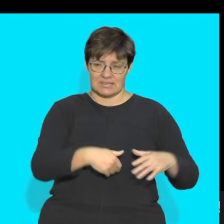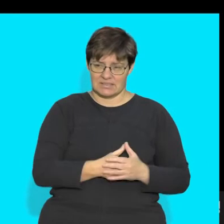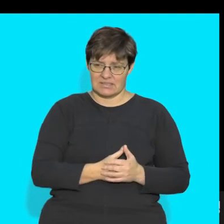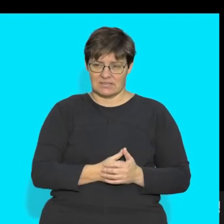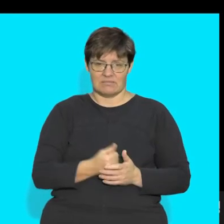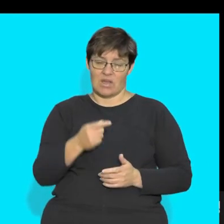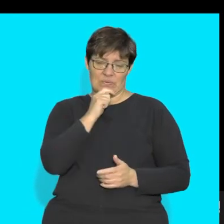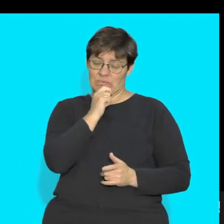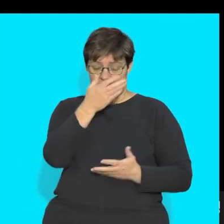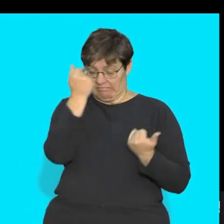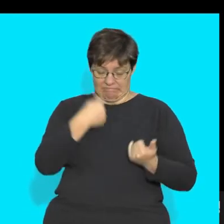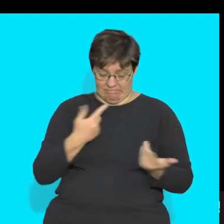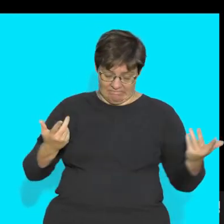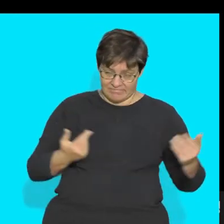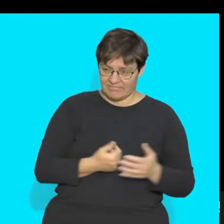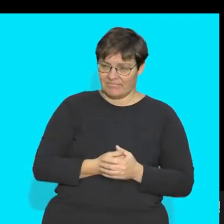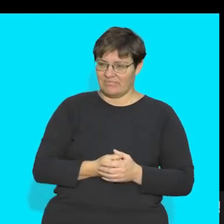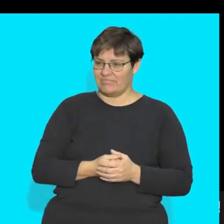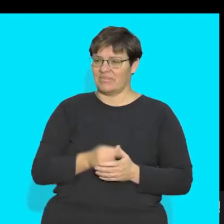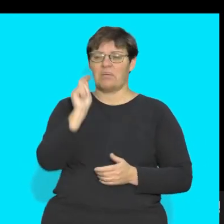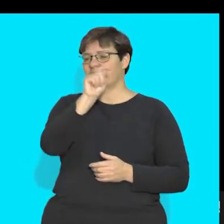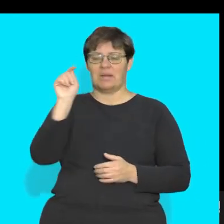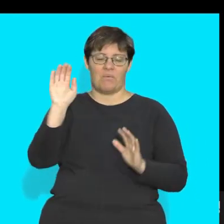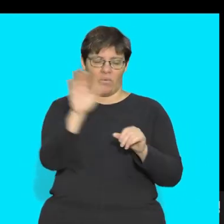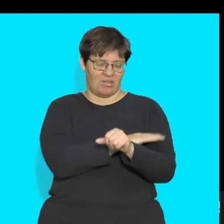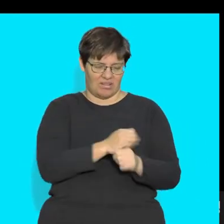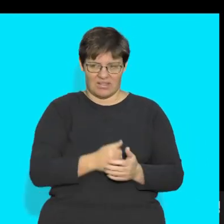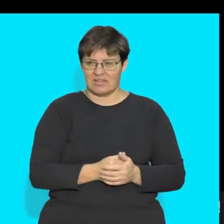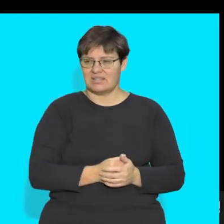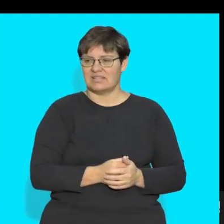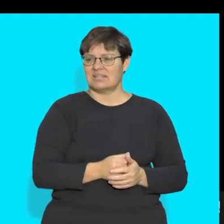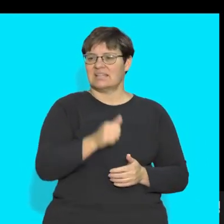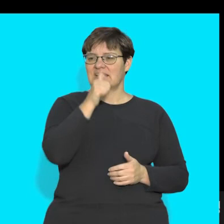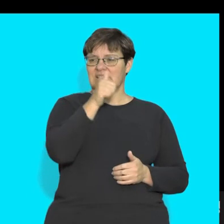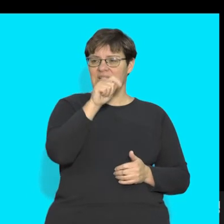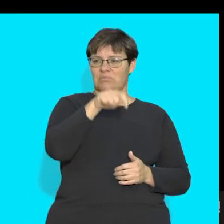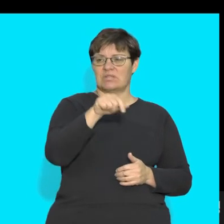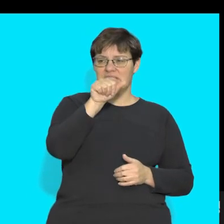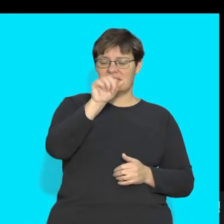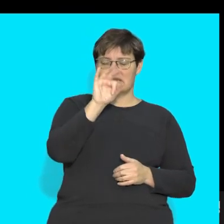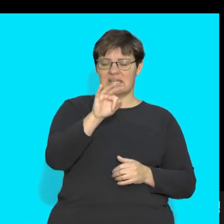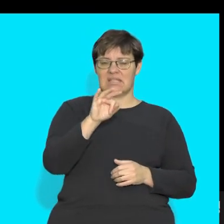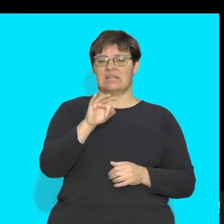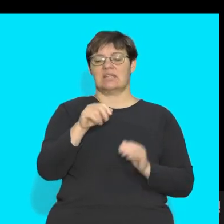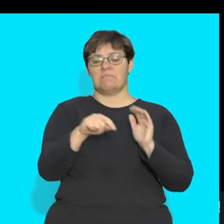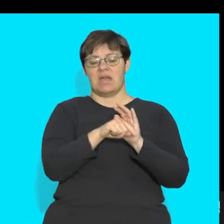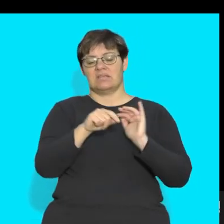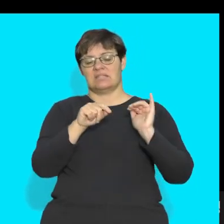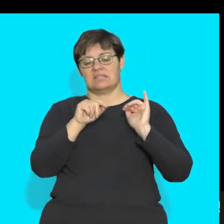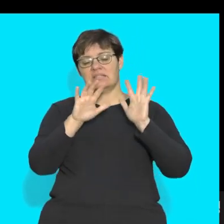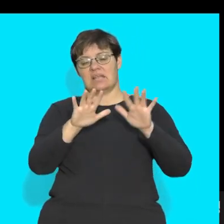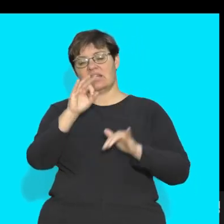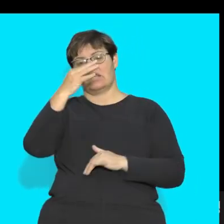mind. Apparently I can't use my calculator either. We're just going to type it all in. 6.63 to the